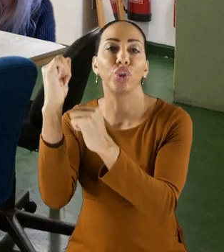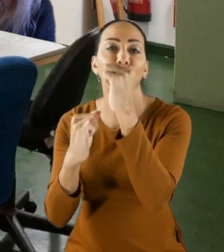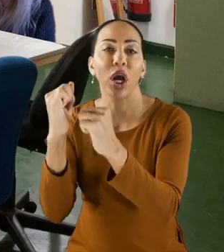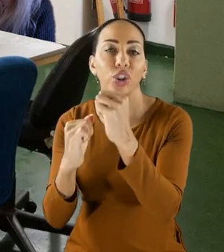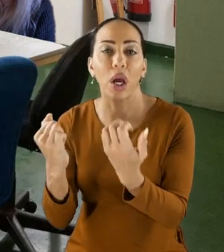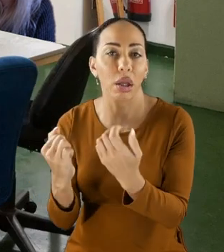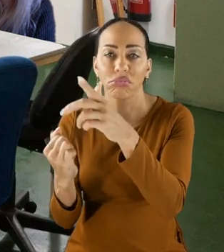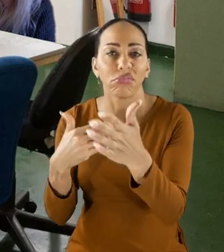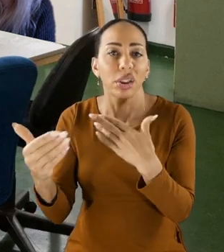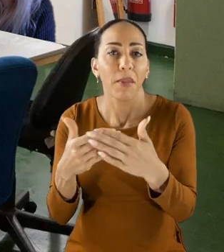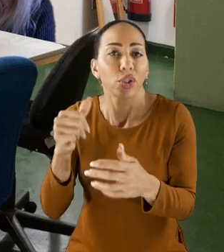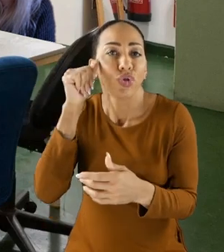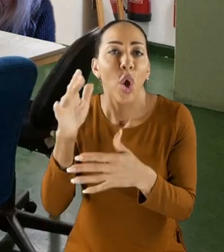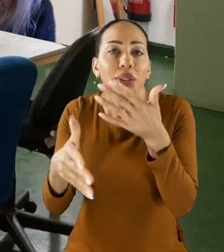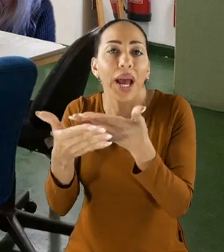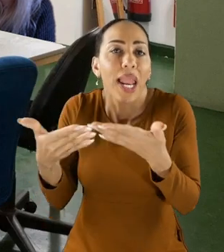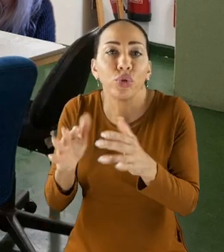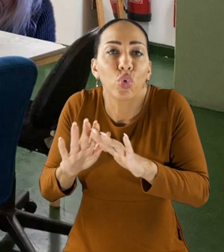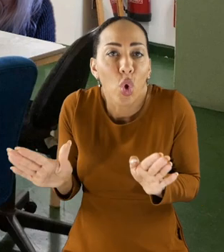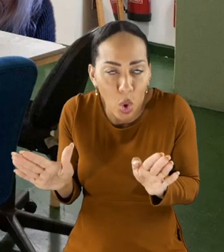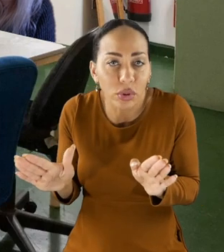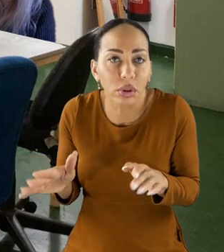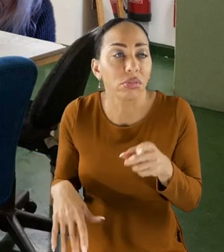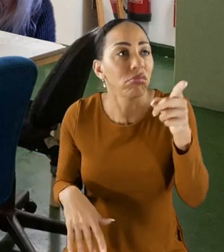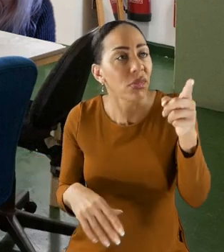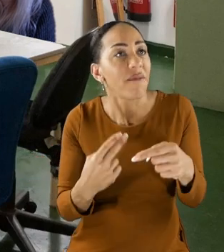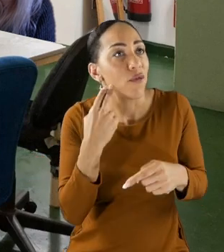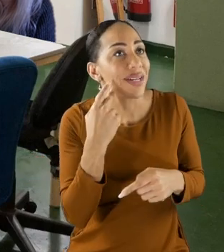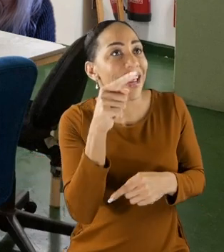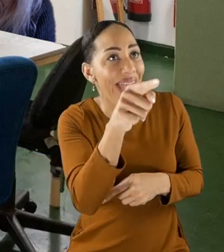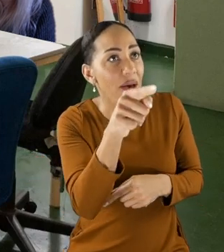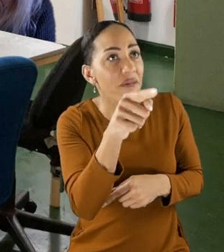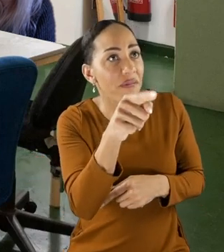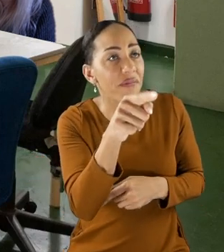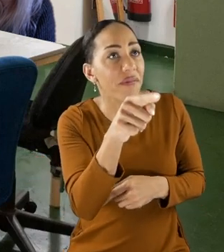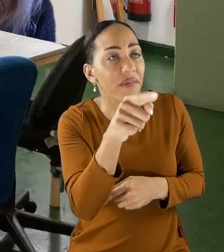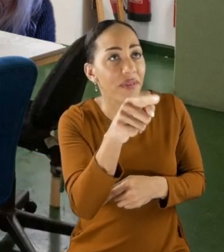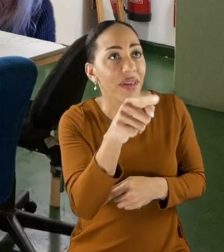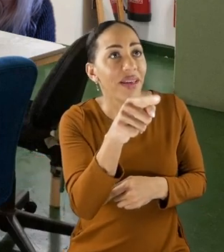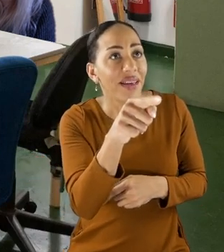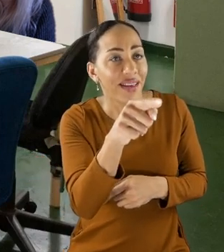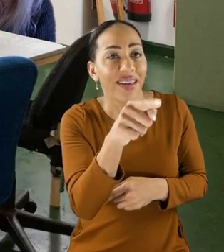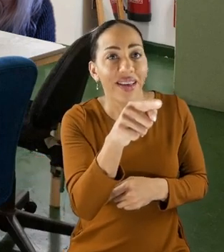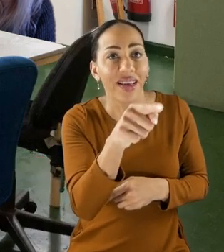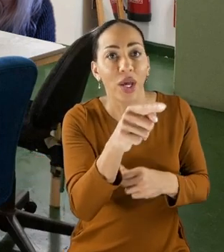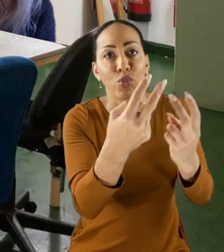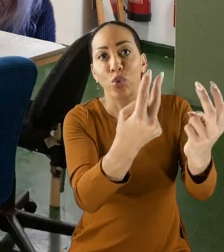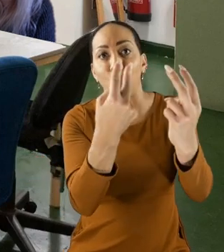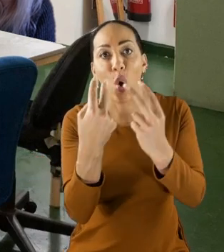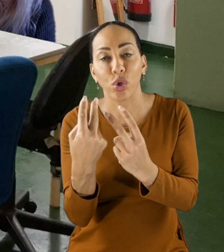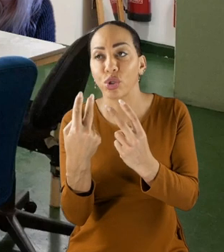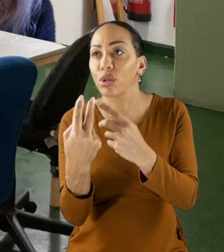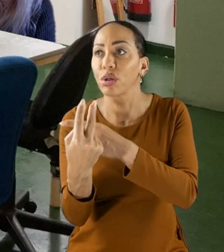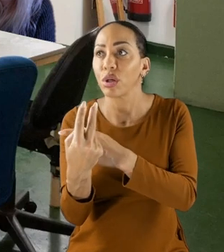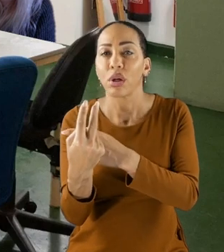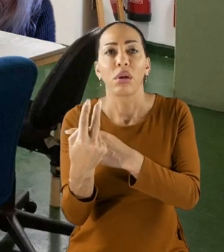to the piece, even if you didn't sign. And that for deaf signers, that they were rather than getting